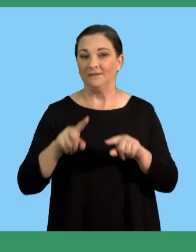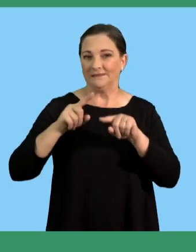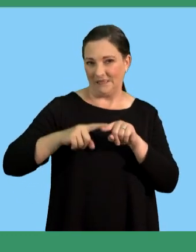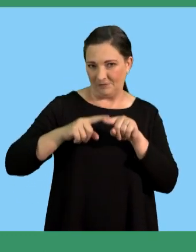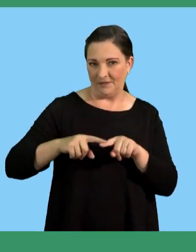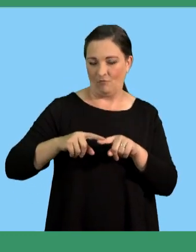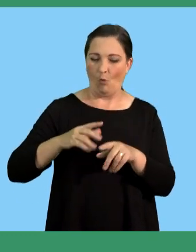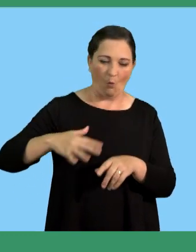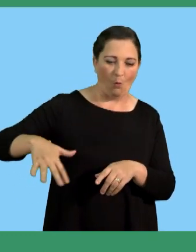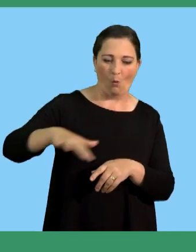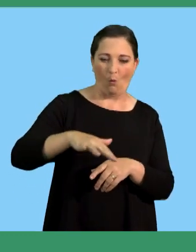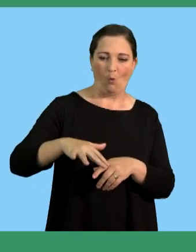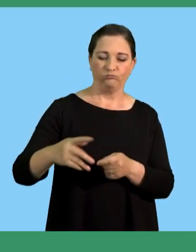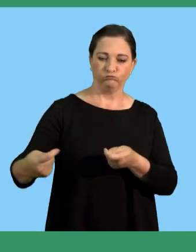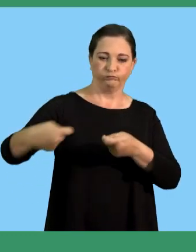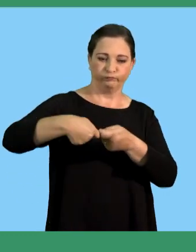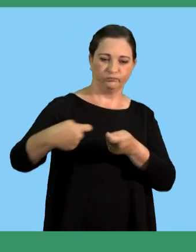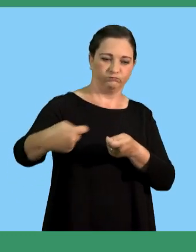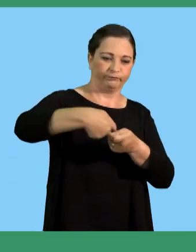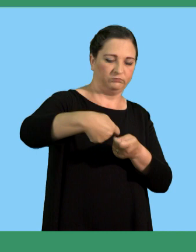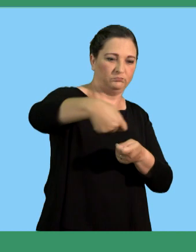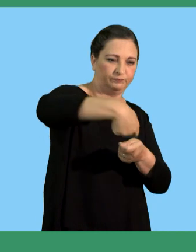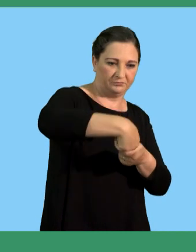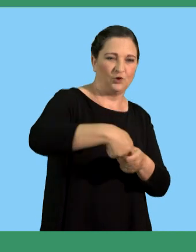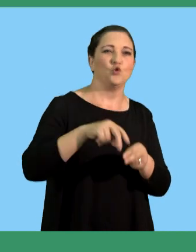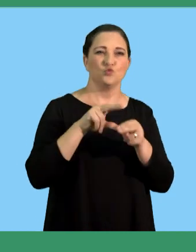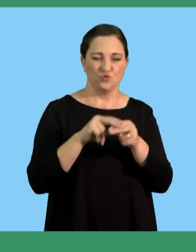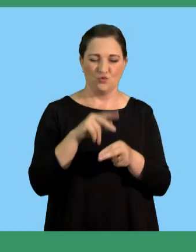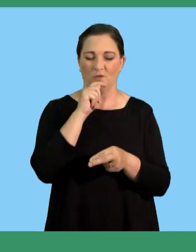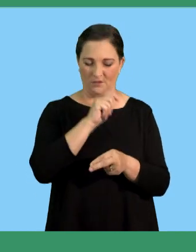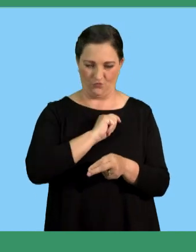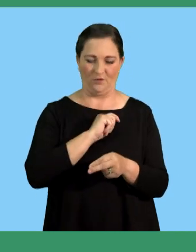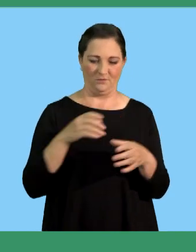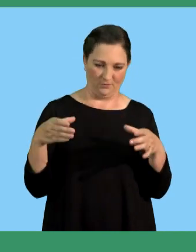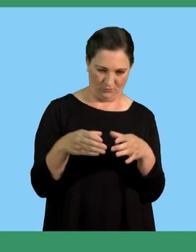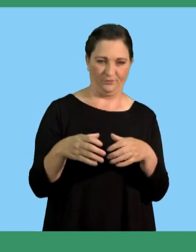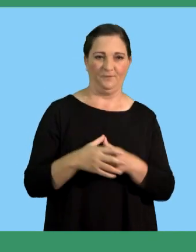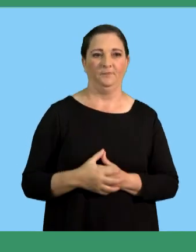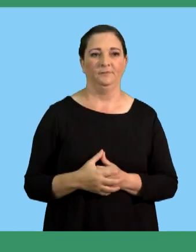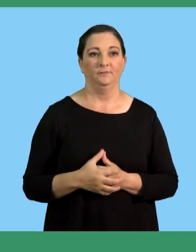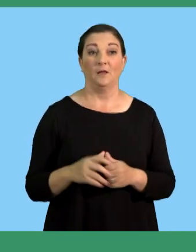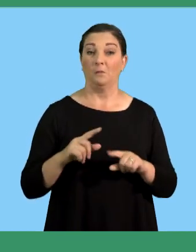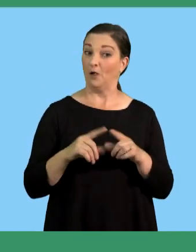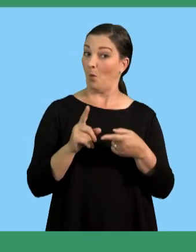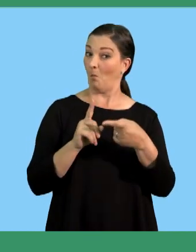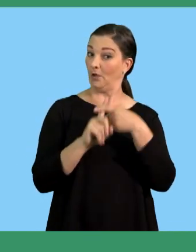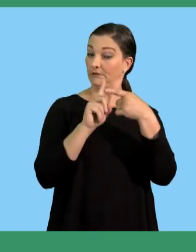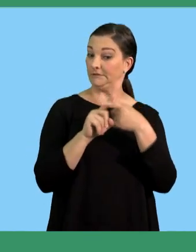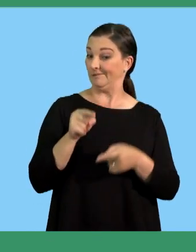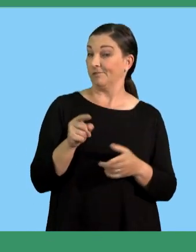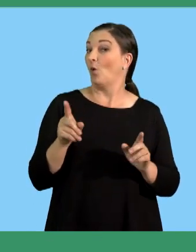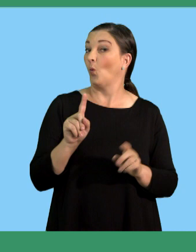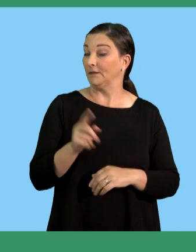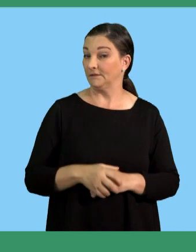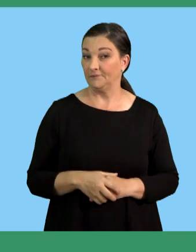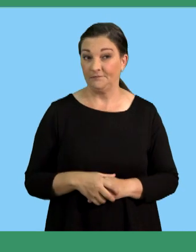So they are pooled together to be in a unit trust fund, and they are managed by an expert. Now let us look into the positives here. What